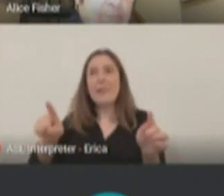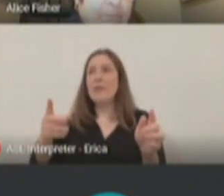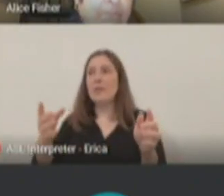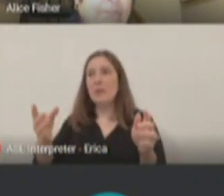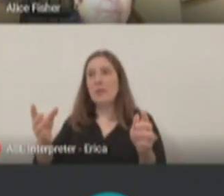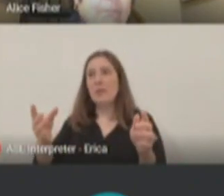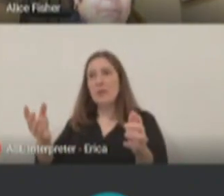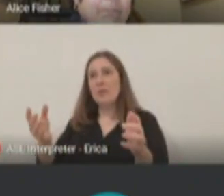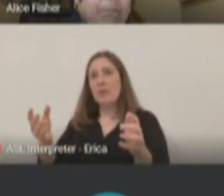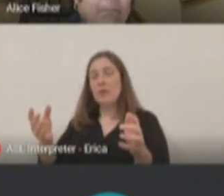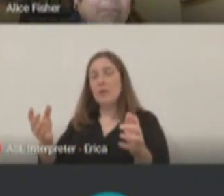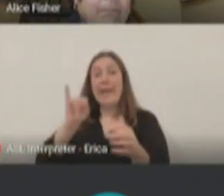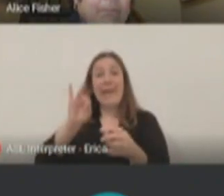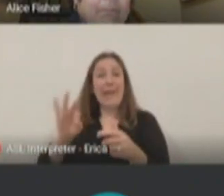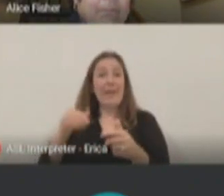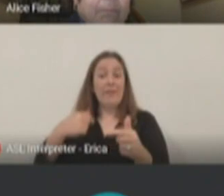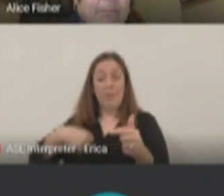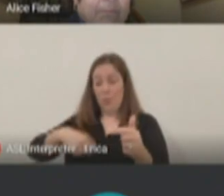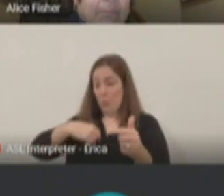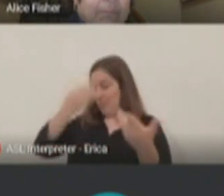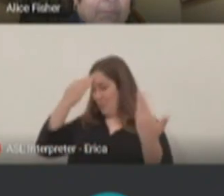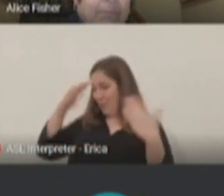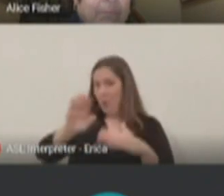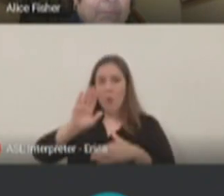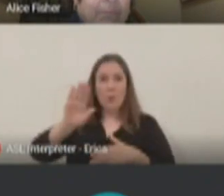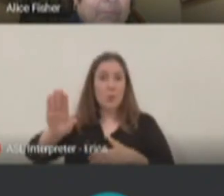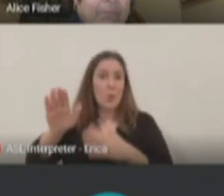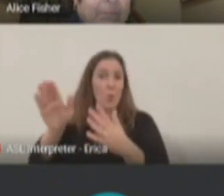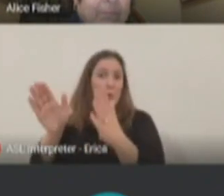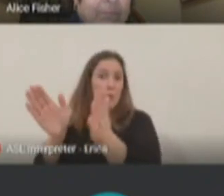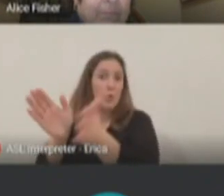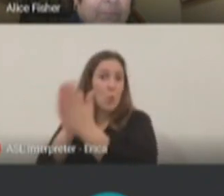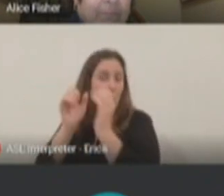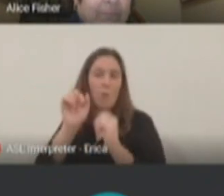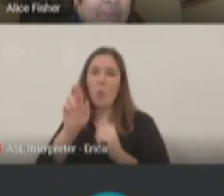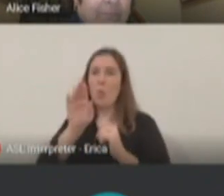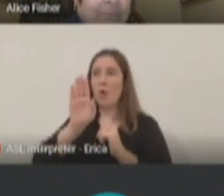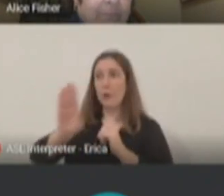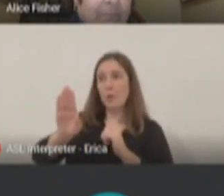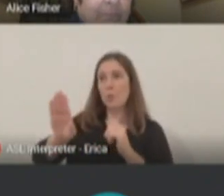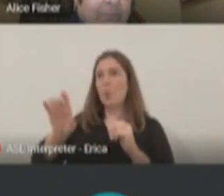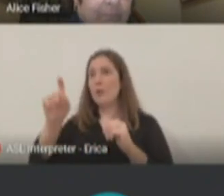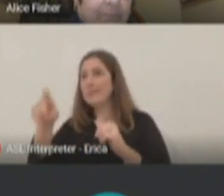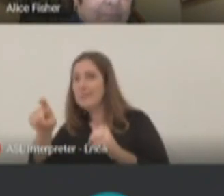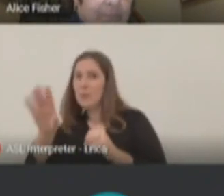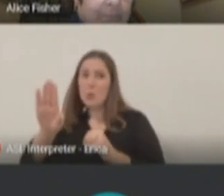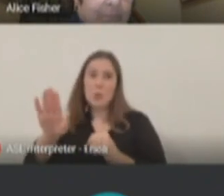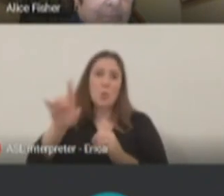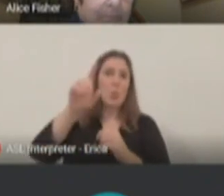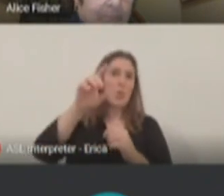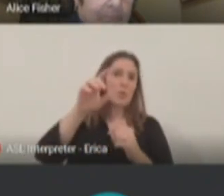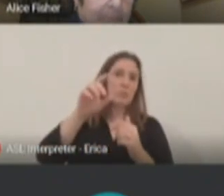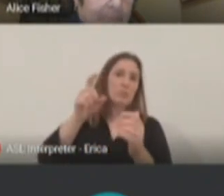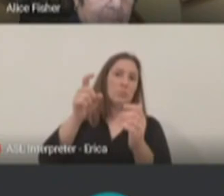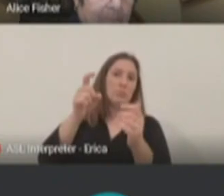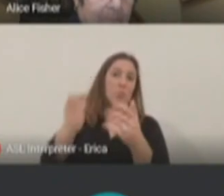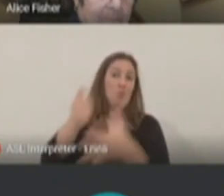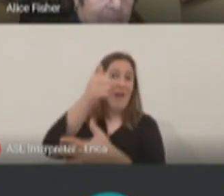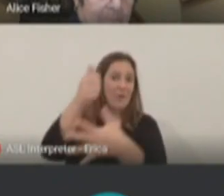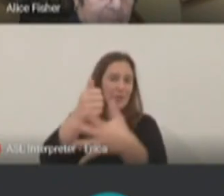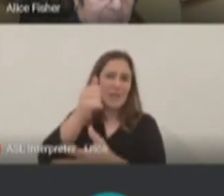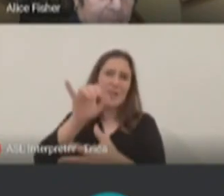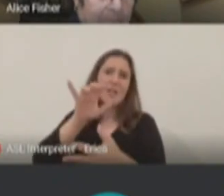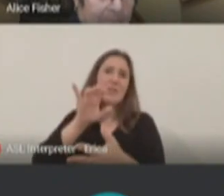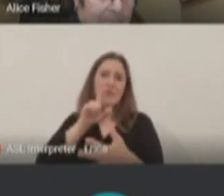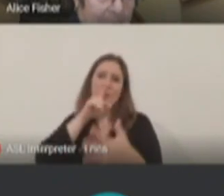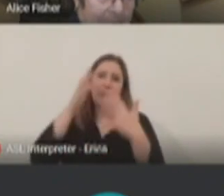the input of folks who are being impacted would be a shame, a tragedy. Right. So we always want to make sure that as many people